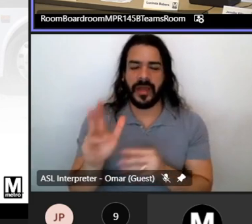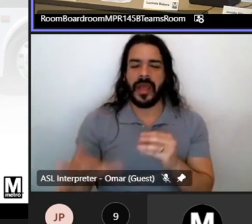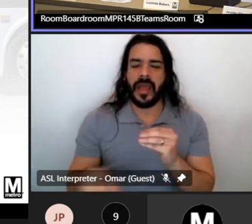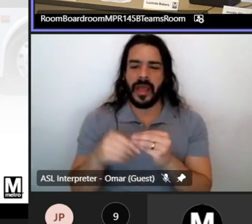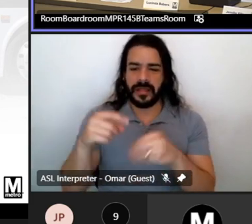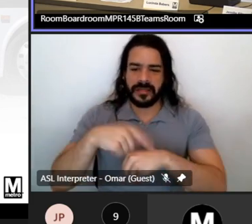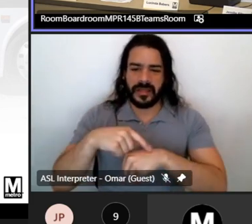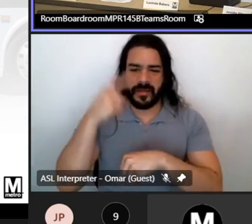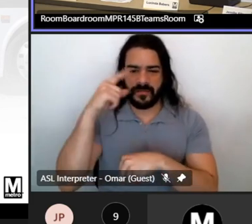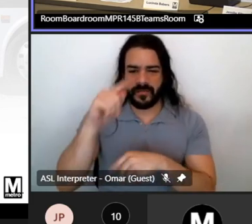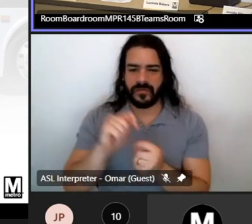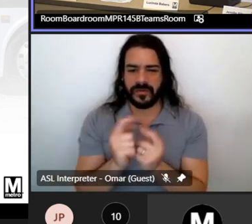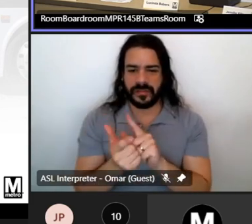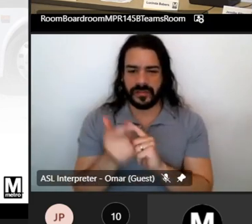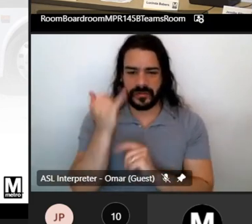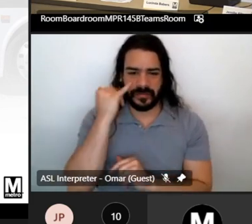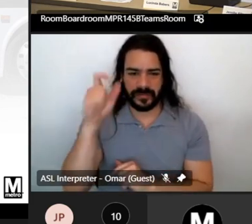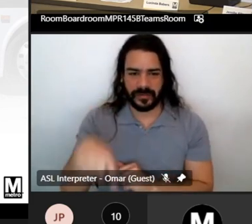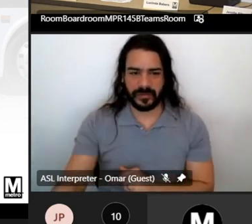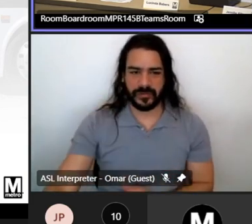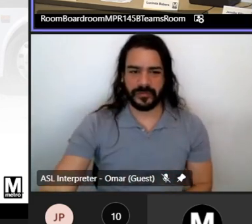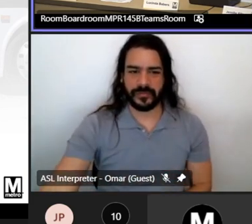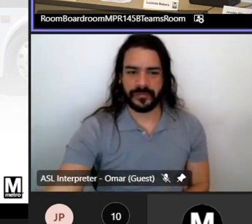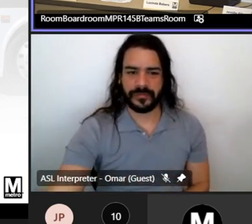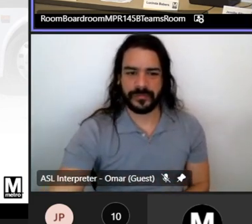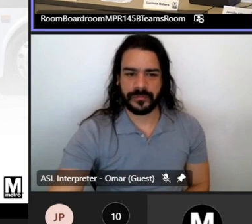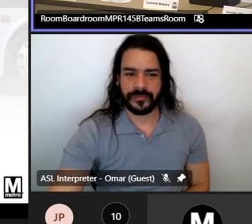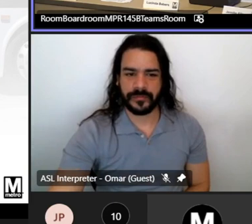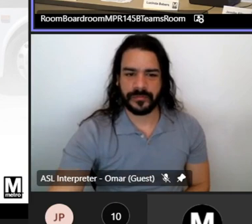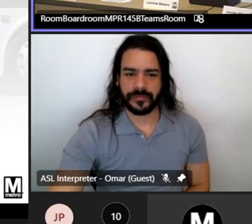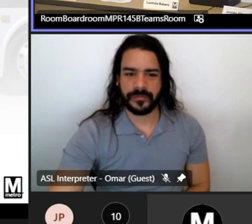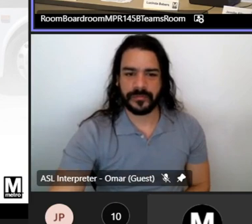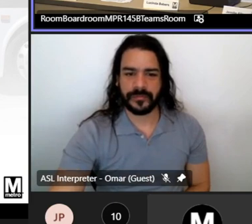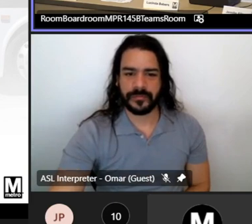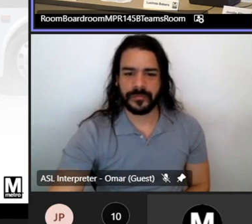Extra time will be given for translation if needed.